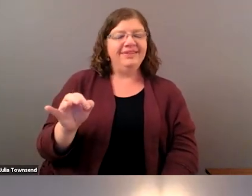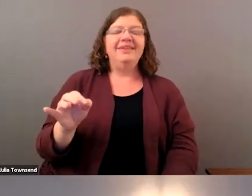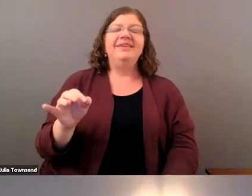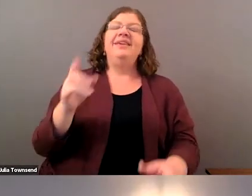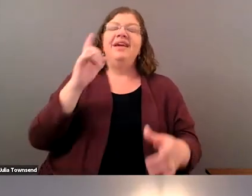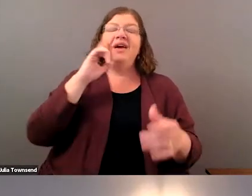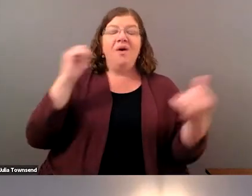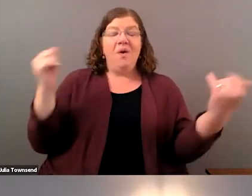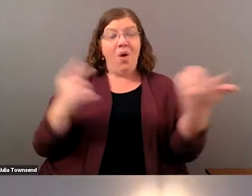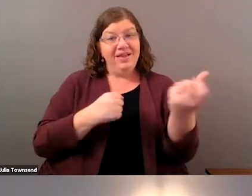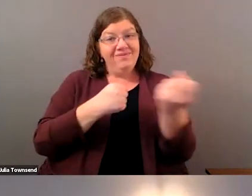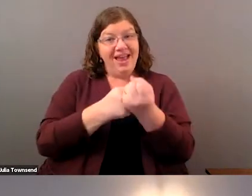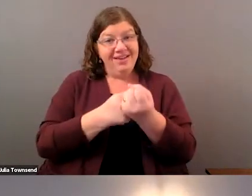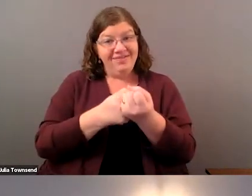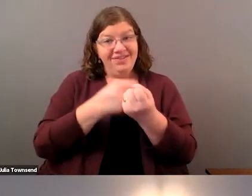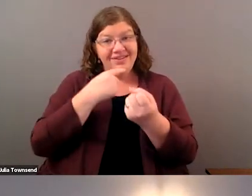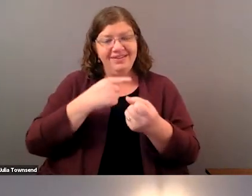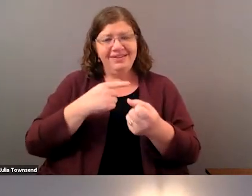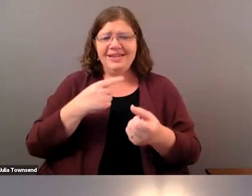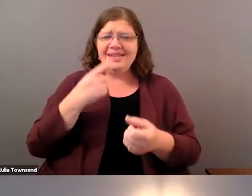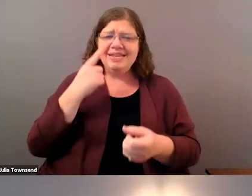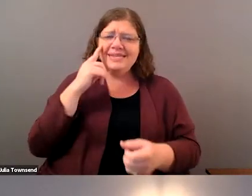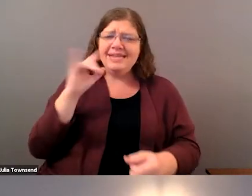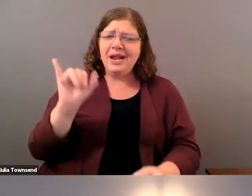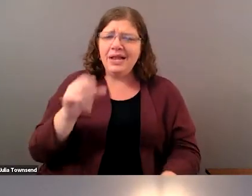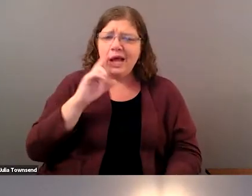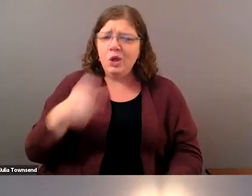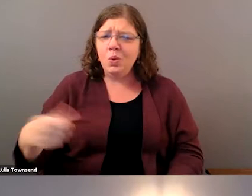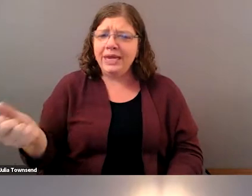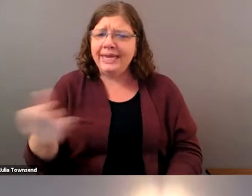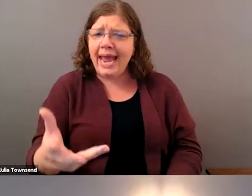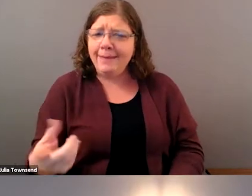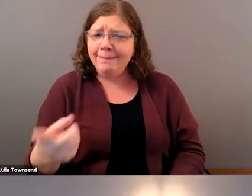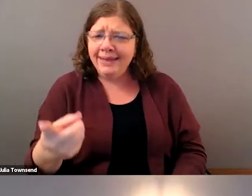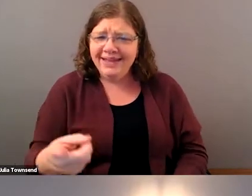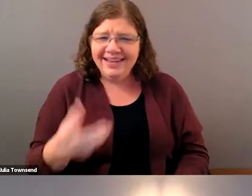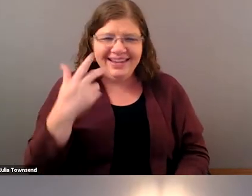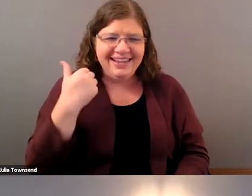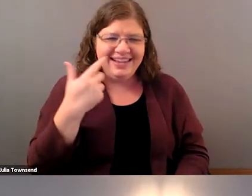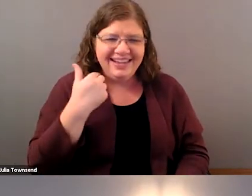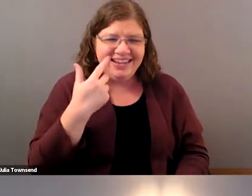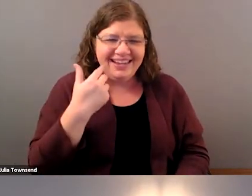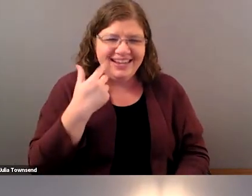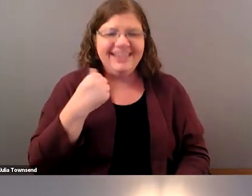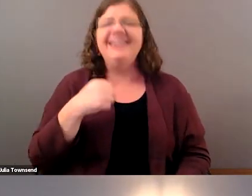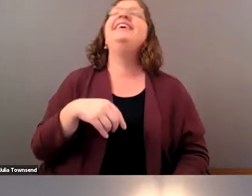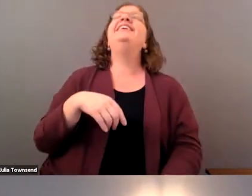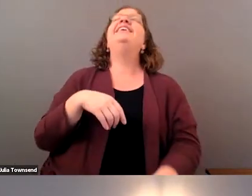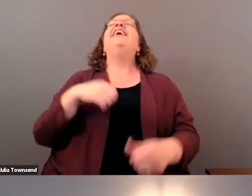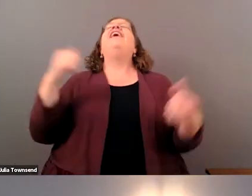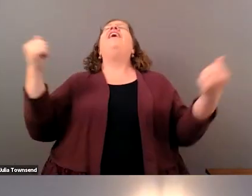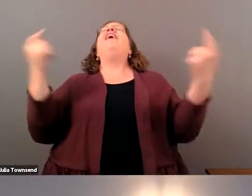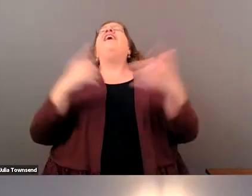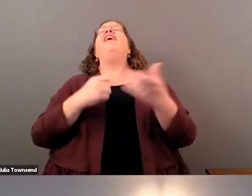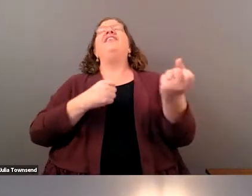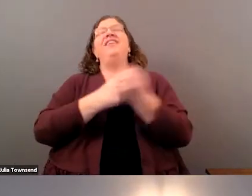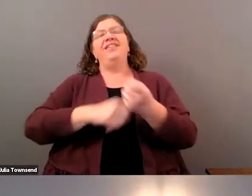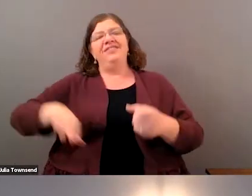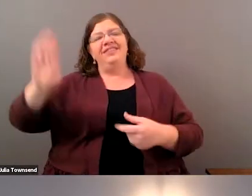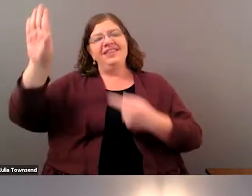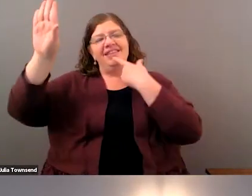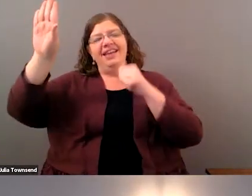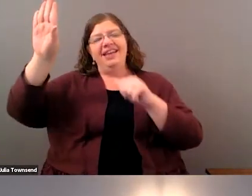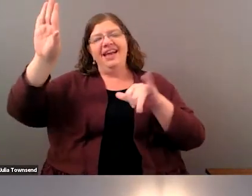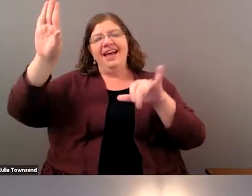favor, please second. Sounded like you were gambling there. All in favor, please signify by raising your hand and saying